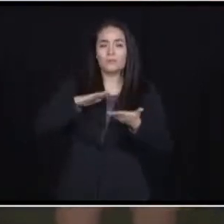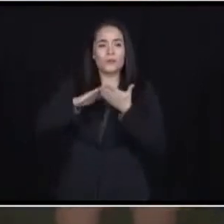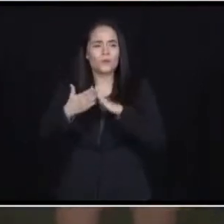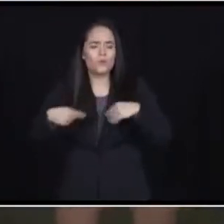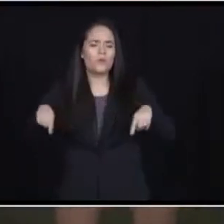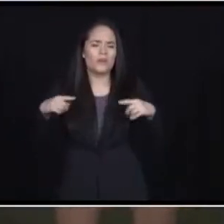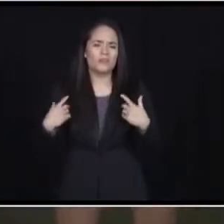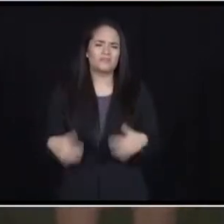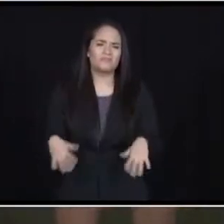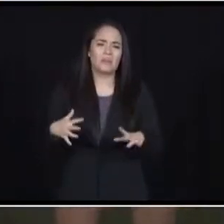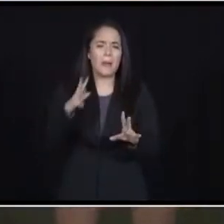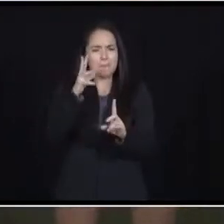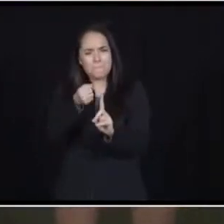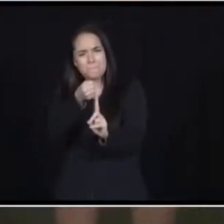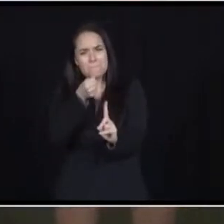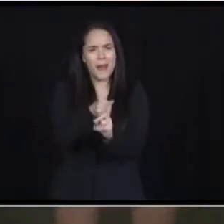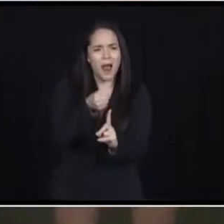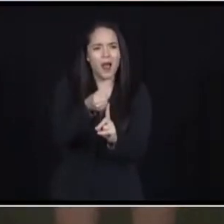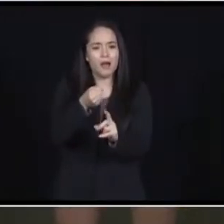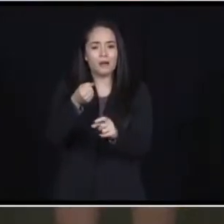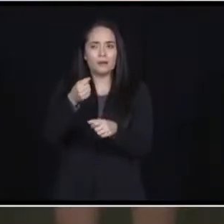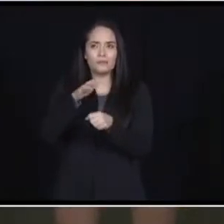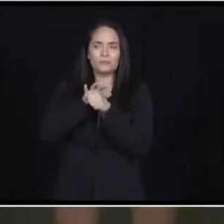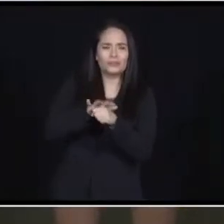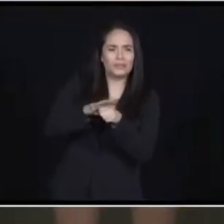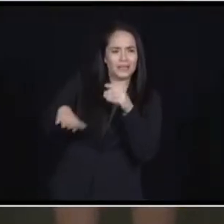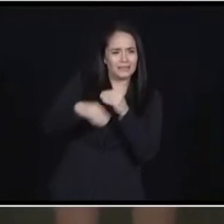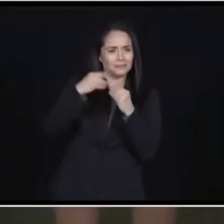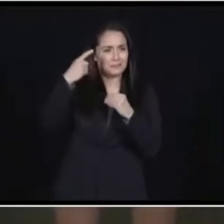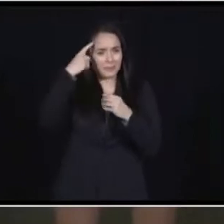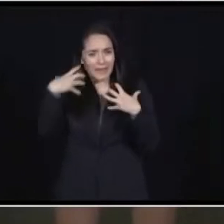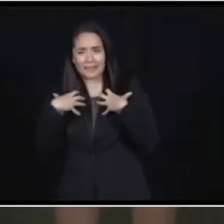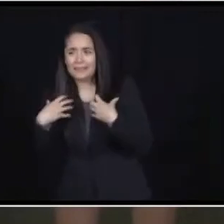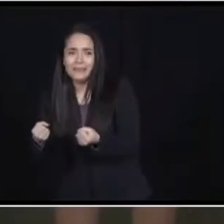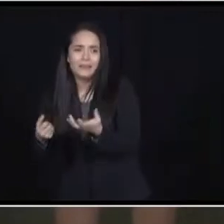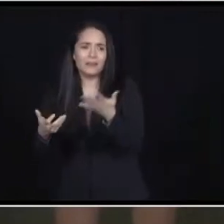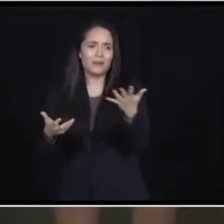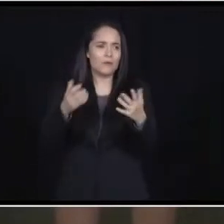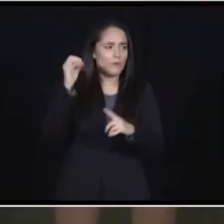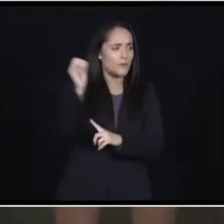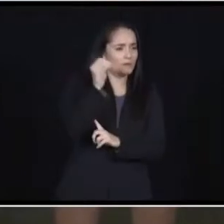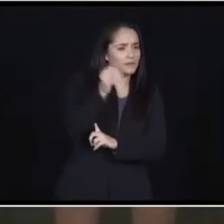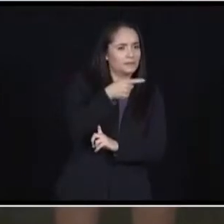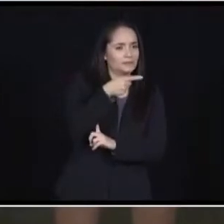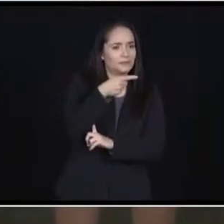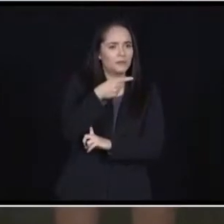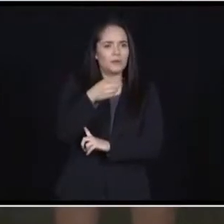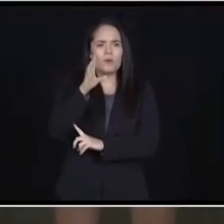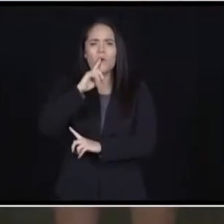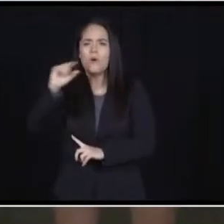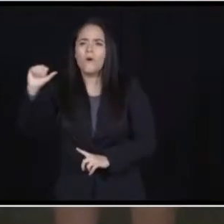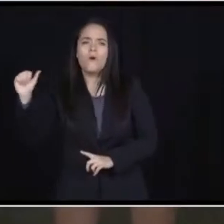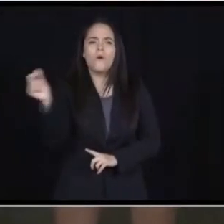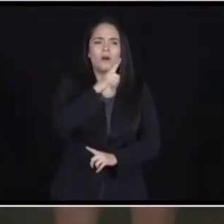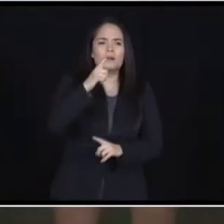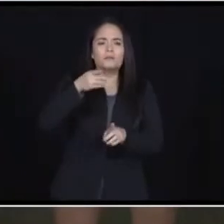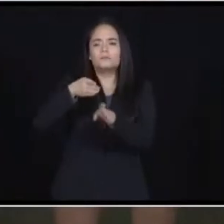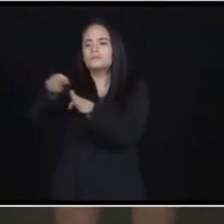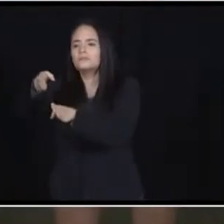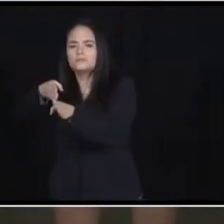added pressure and strain on the mental health of Ontarians. No sector has been free of these challenges, and the frontline workers